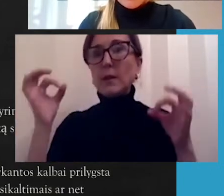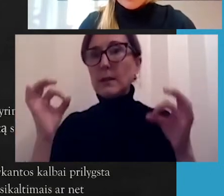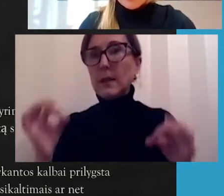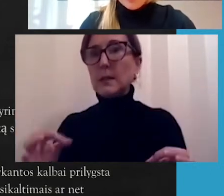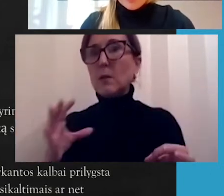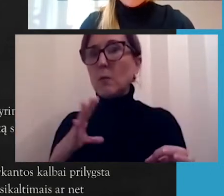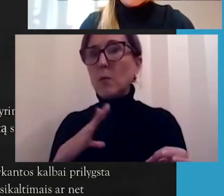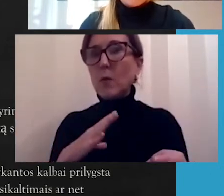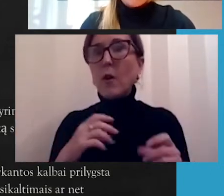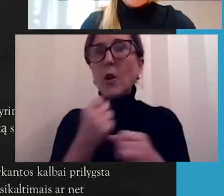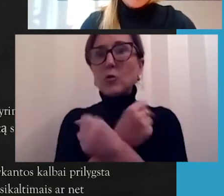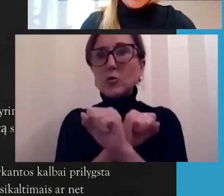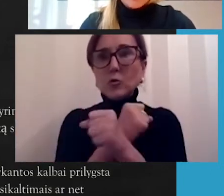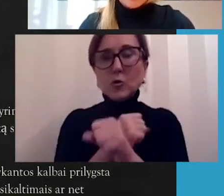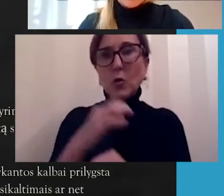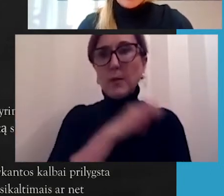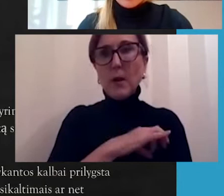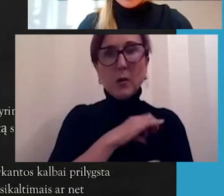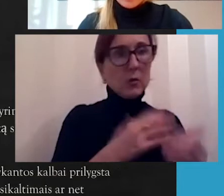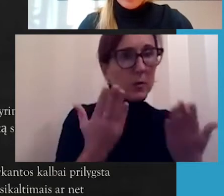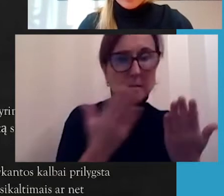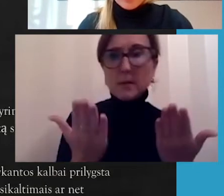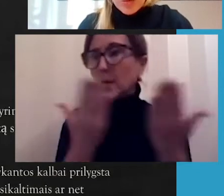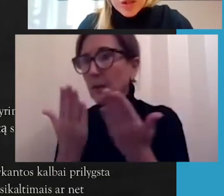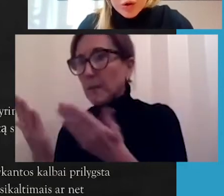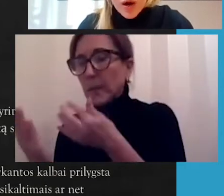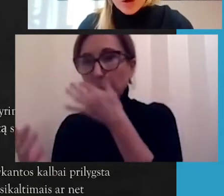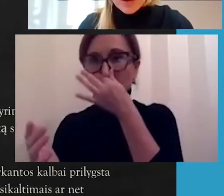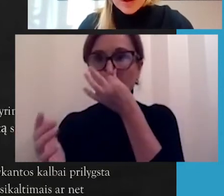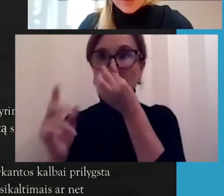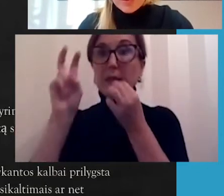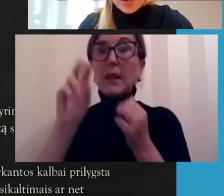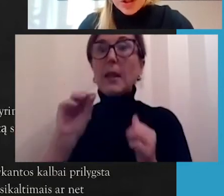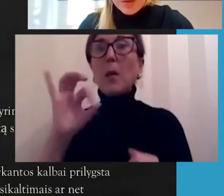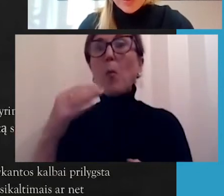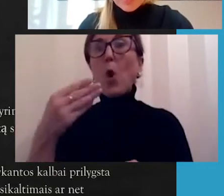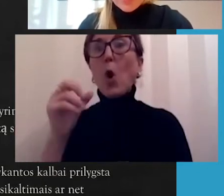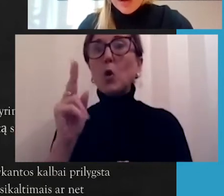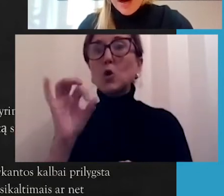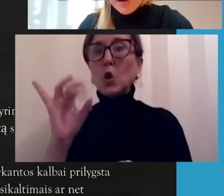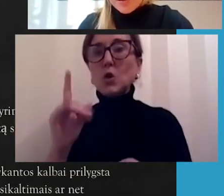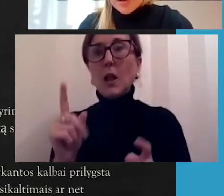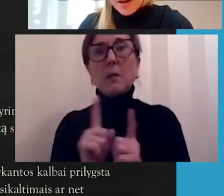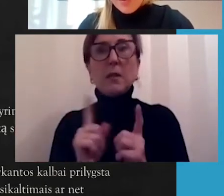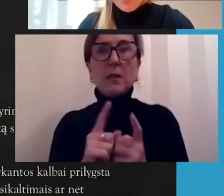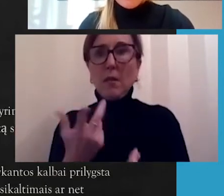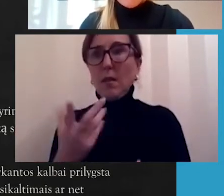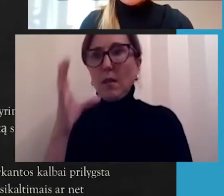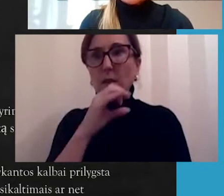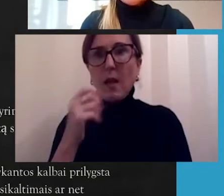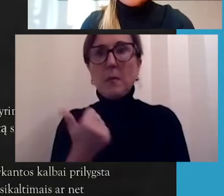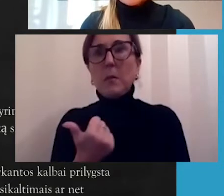the Supreme Court used a few dictionaries in order to draw to a